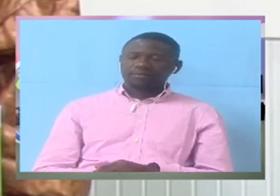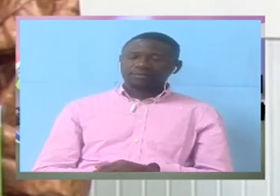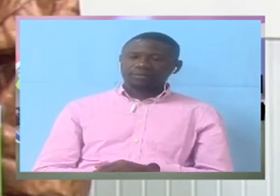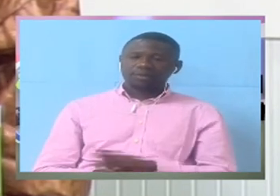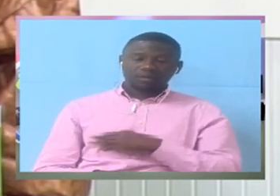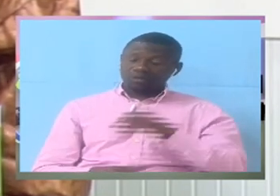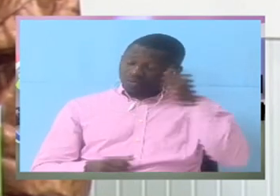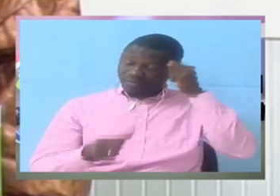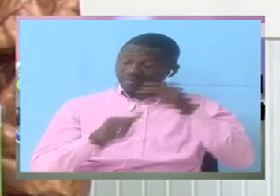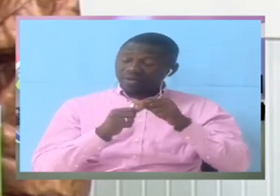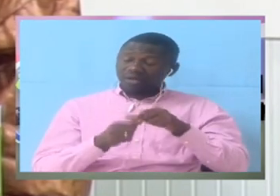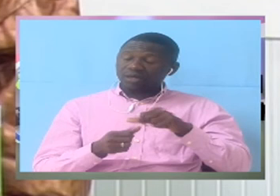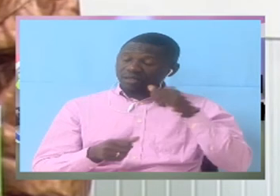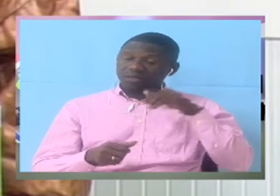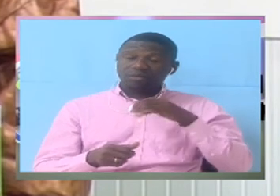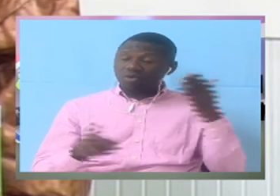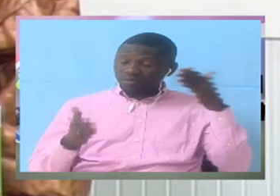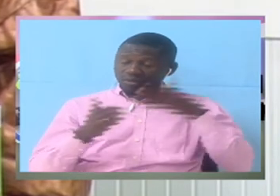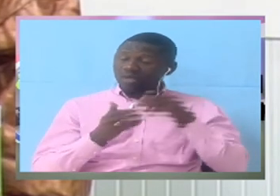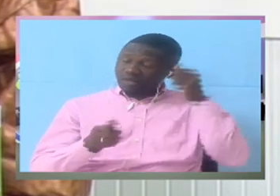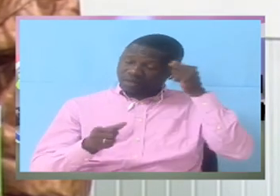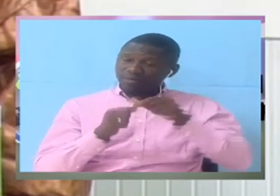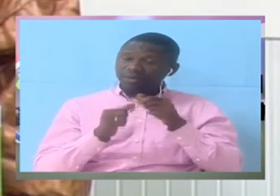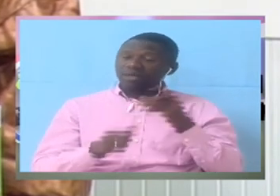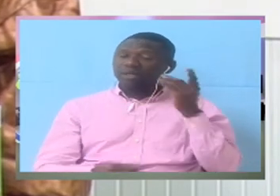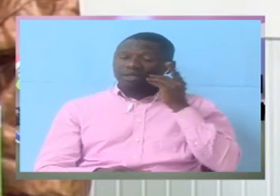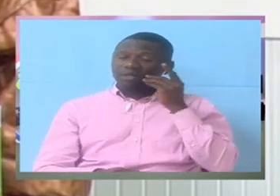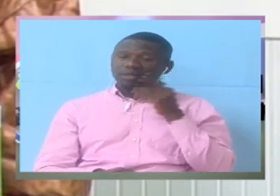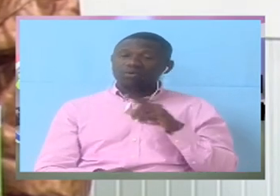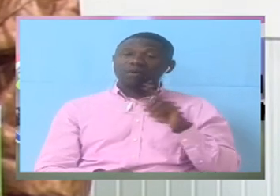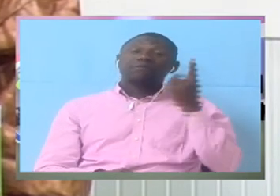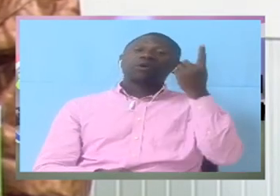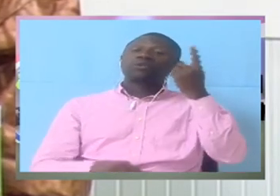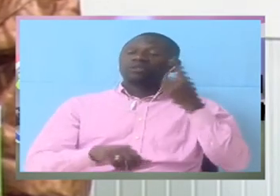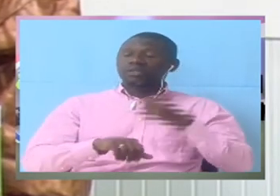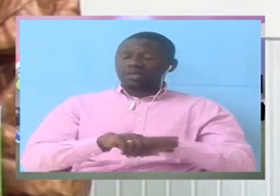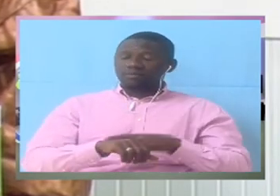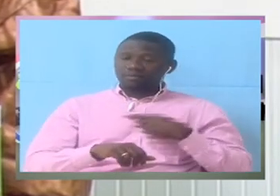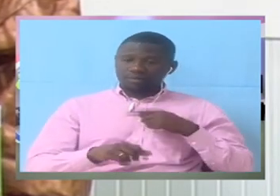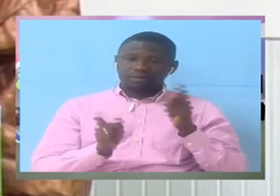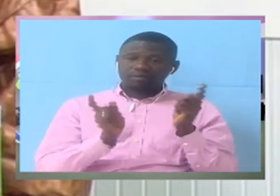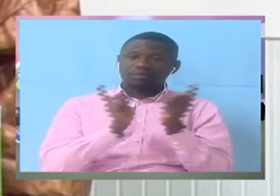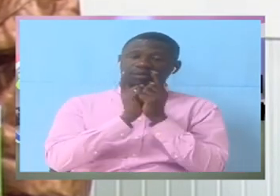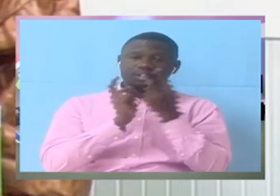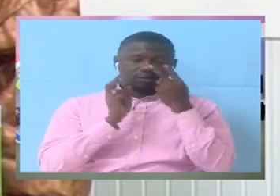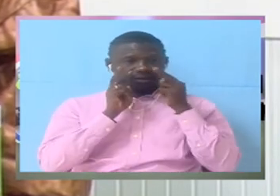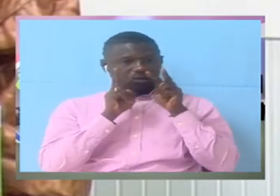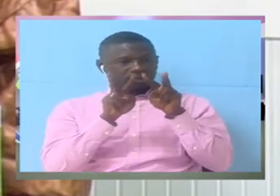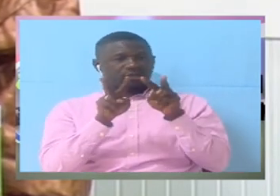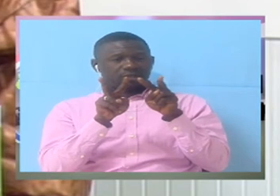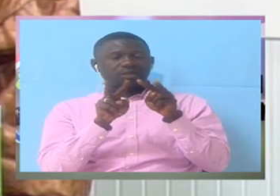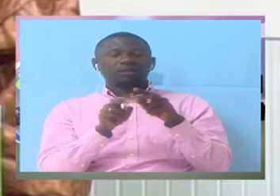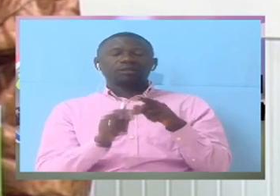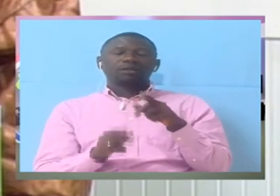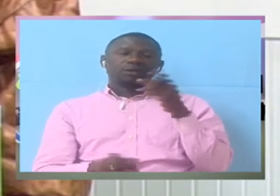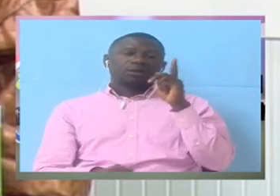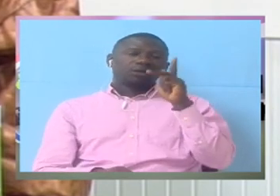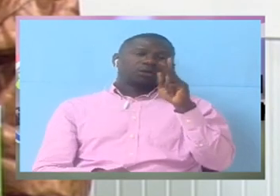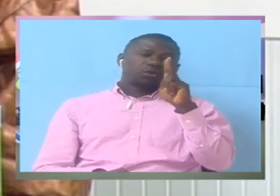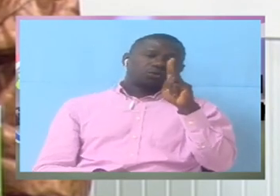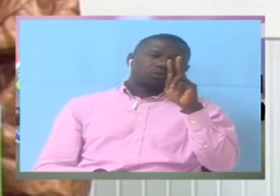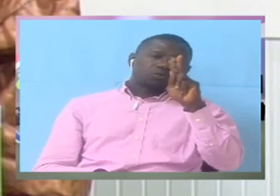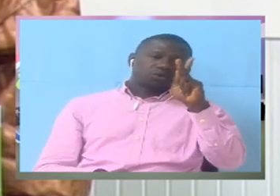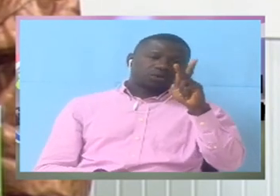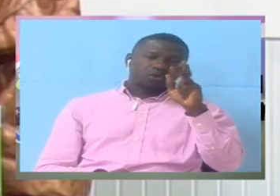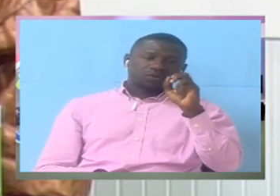I cannot forget that day. That was the day I set eyes on Kukoi. I came in for Dr. Mane.